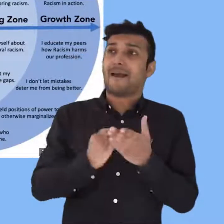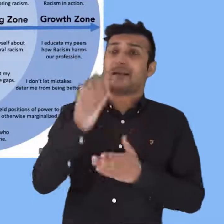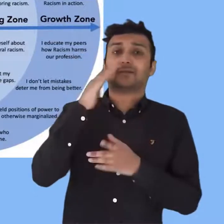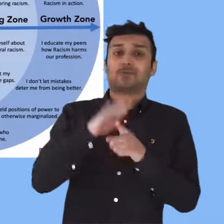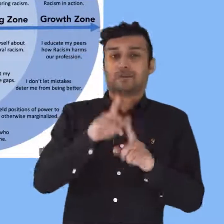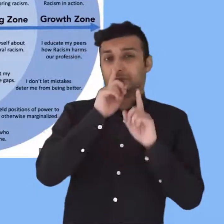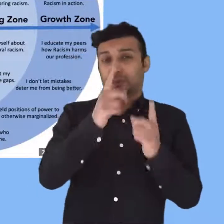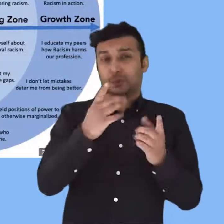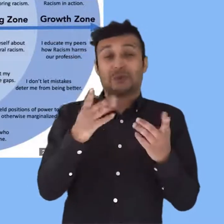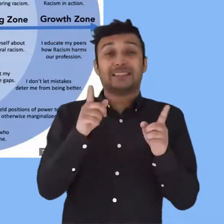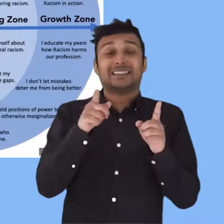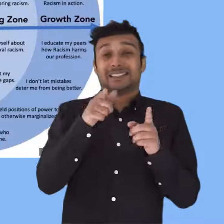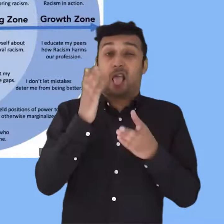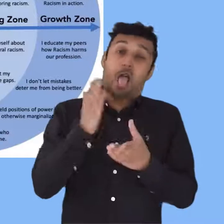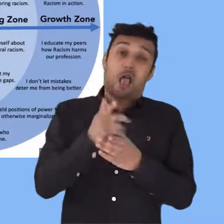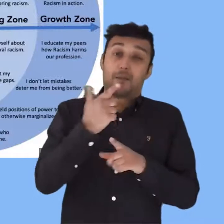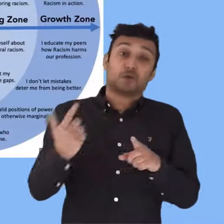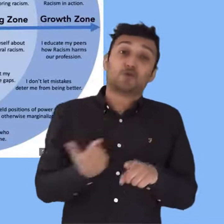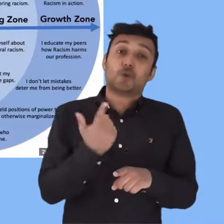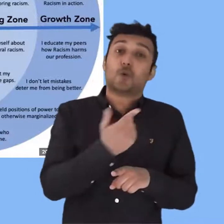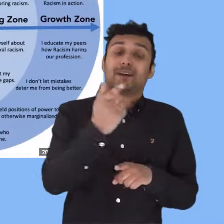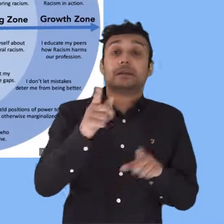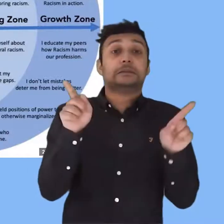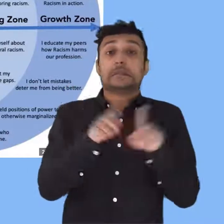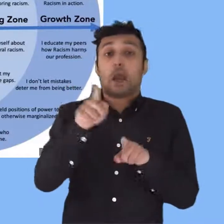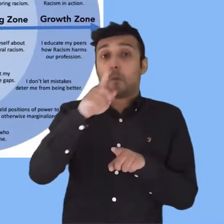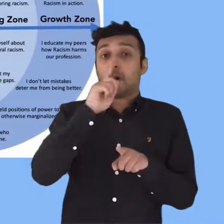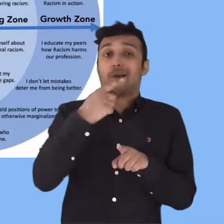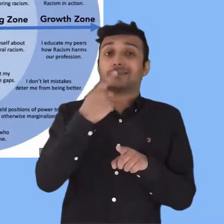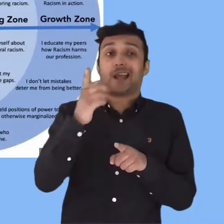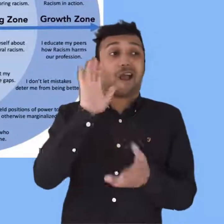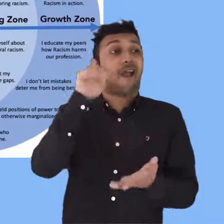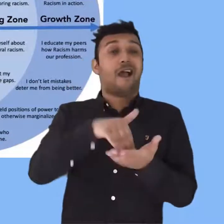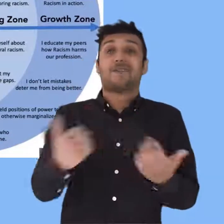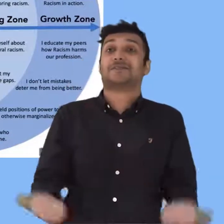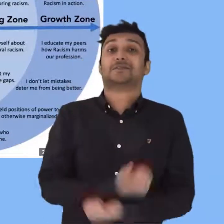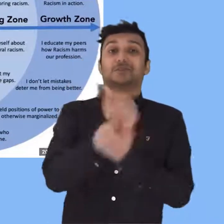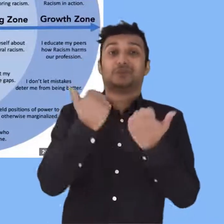that we can say we've arrived at. It's supposed to be an ongoing journey,